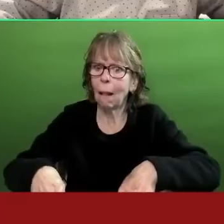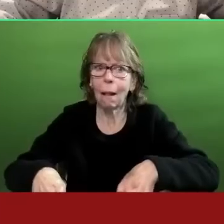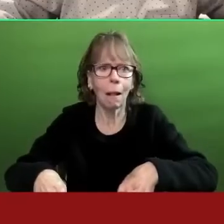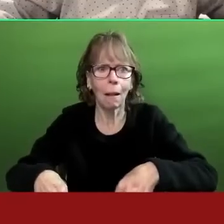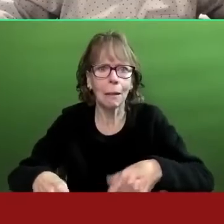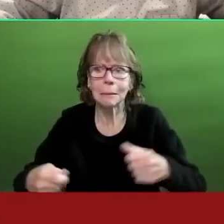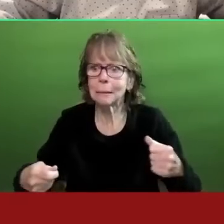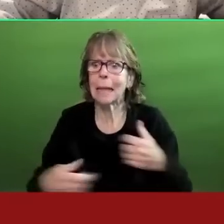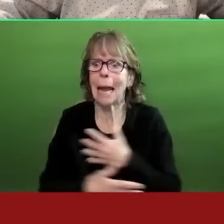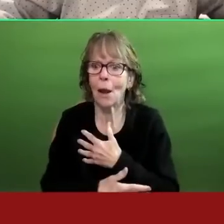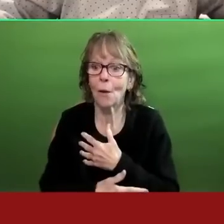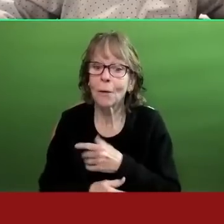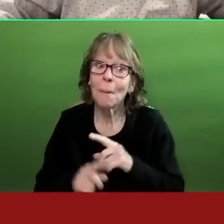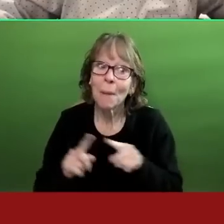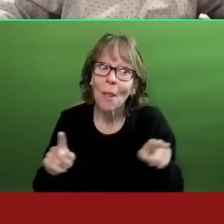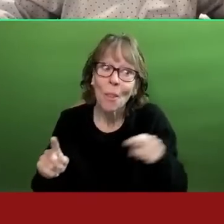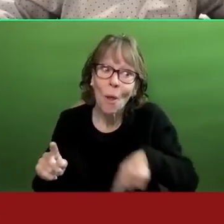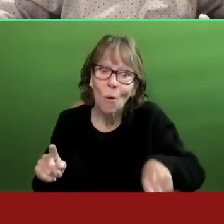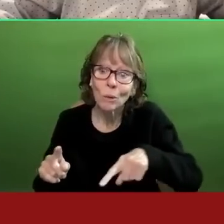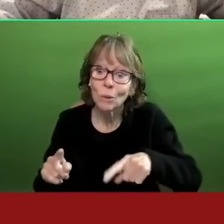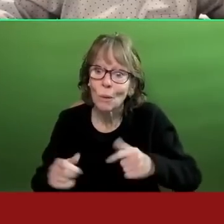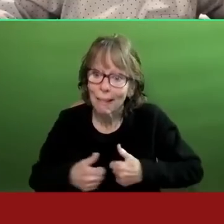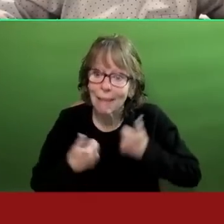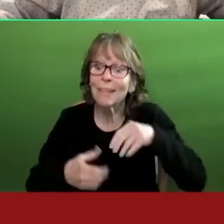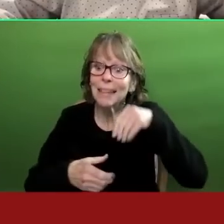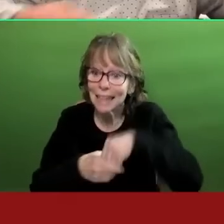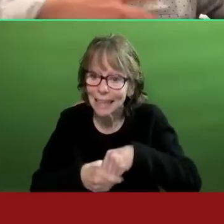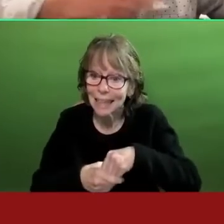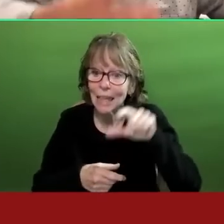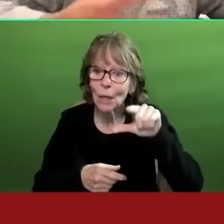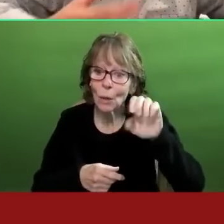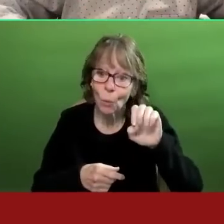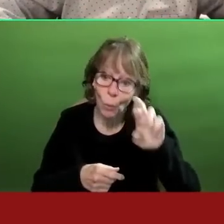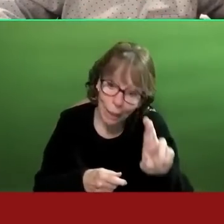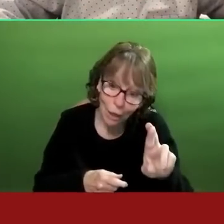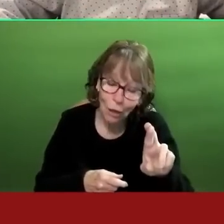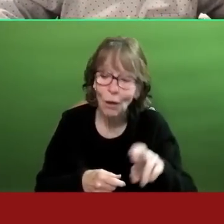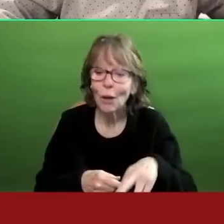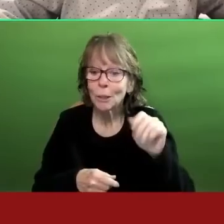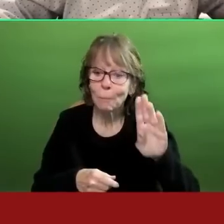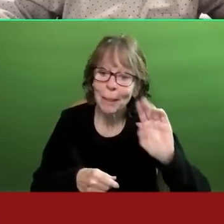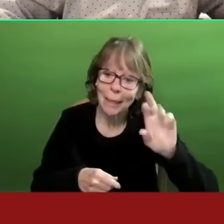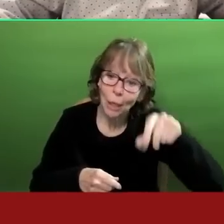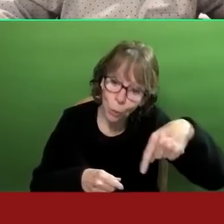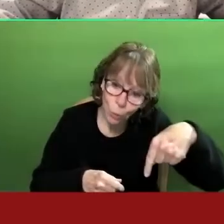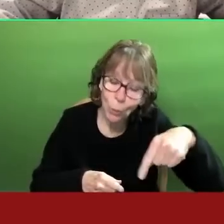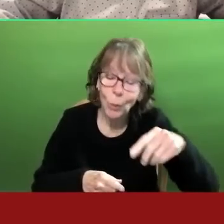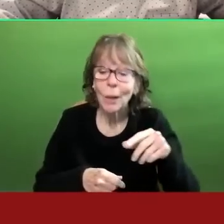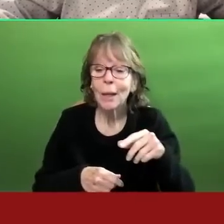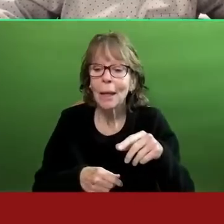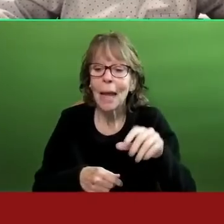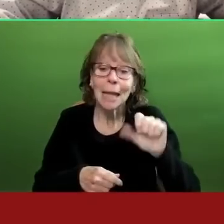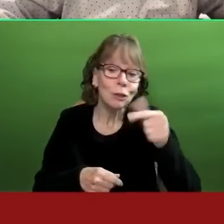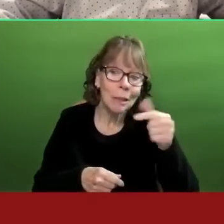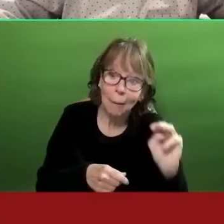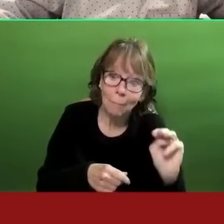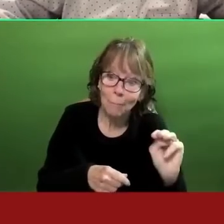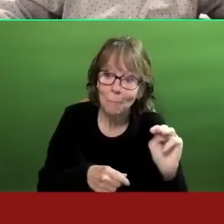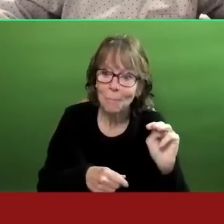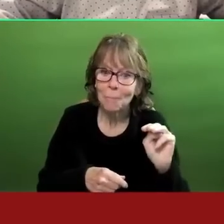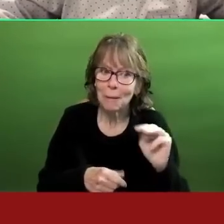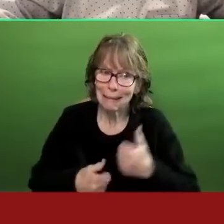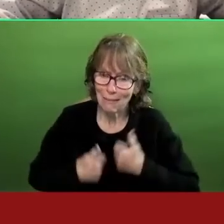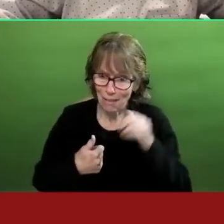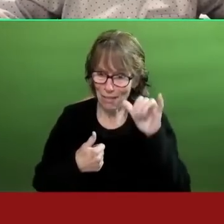us in the queer community or the LGBTQ community or SGM, whatever term we use, death threats are a reality. And for those of us